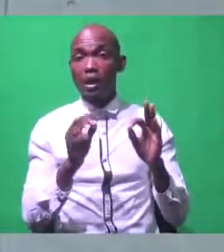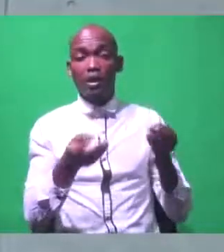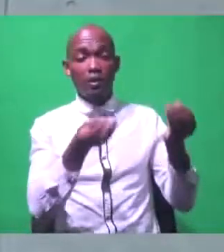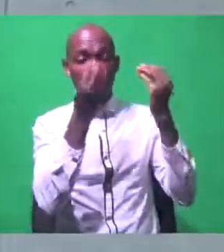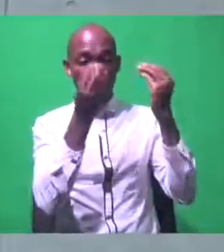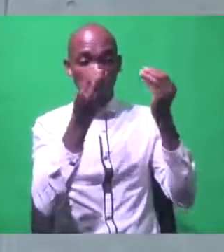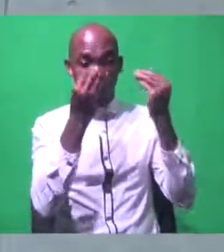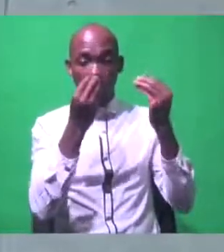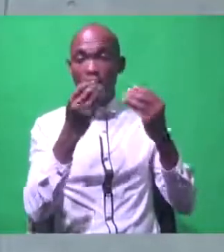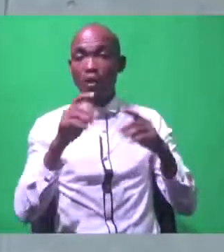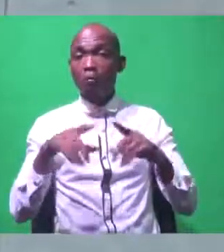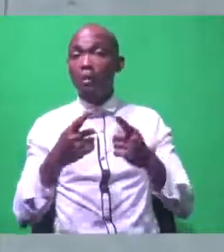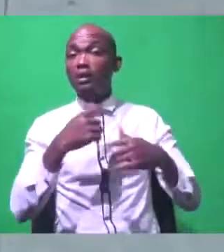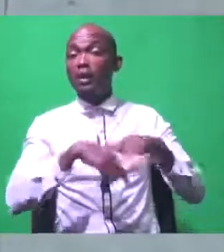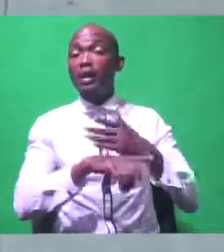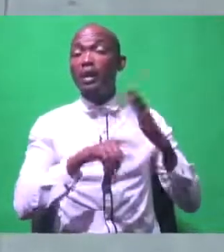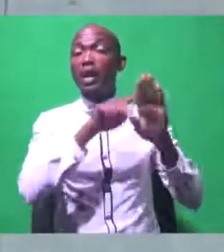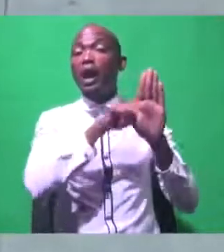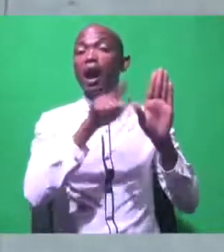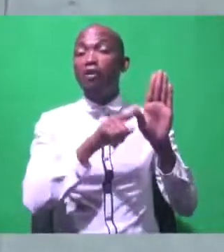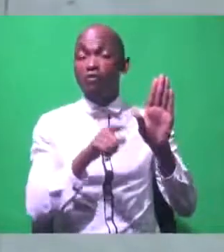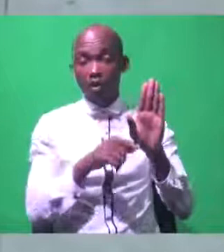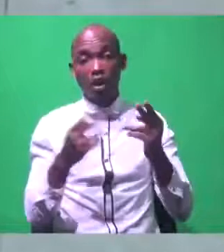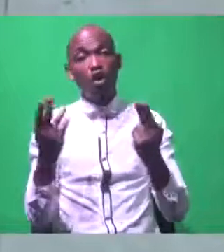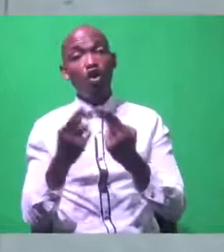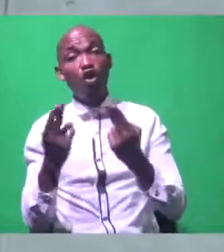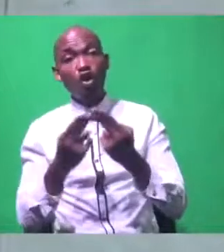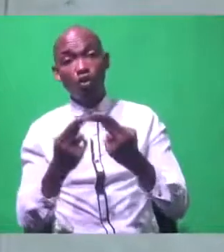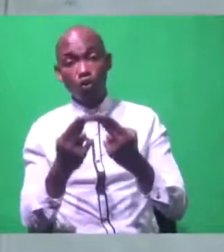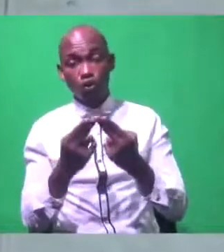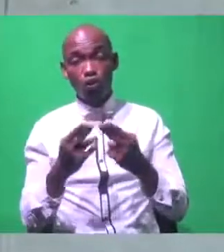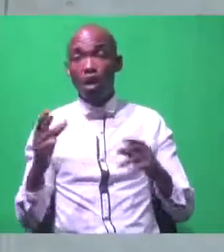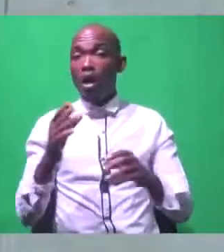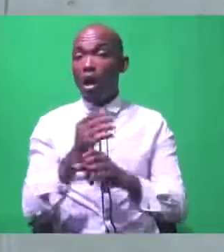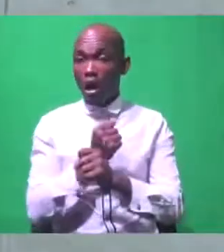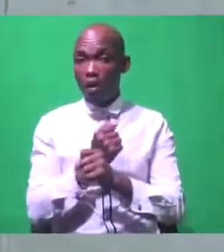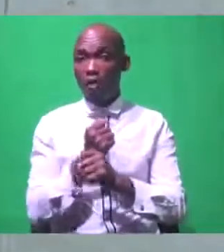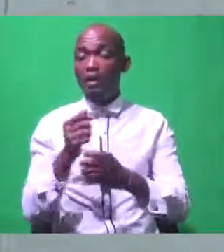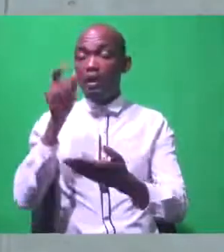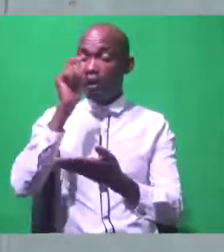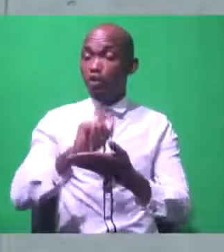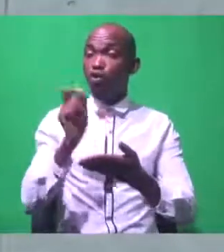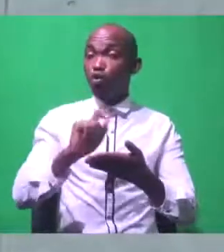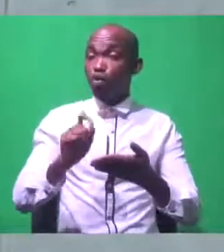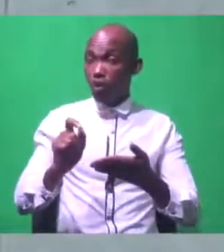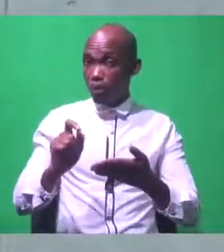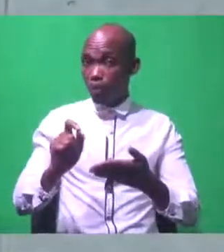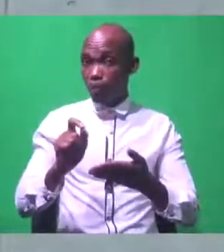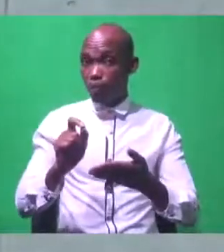And the Africans also had their schools. The